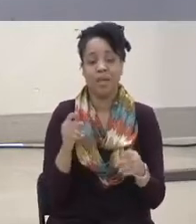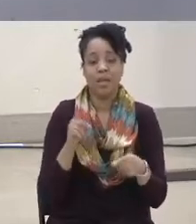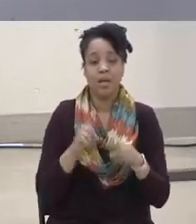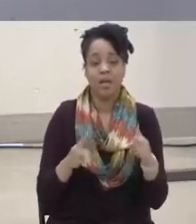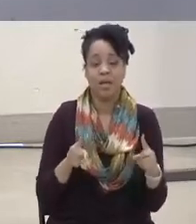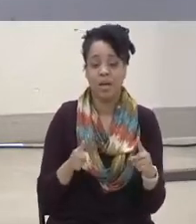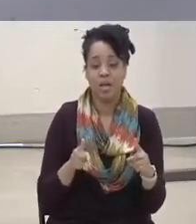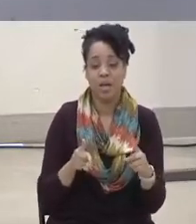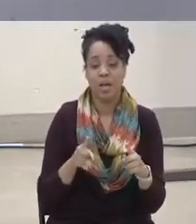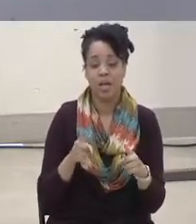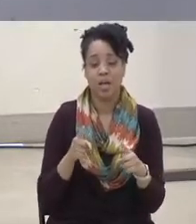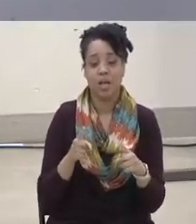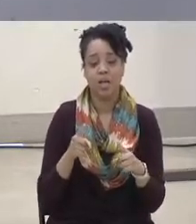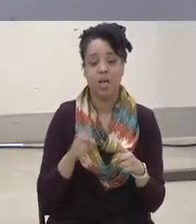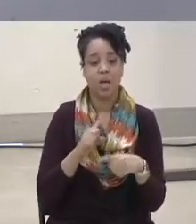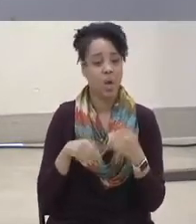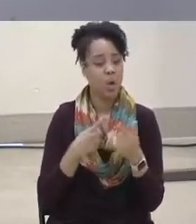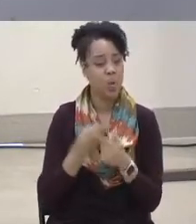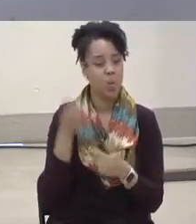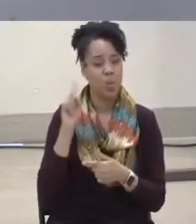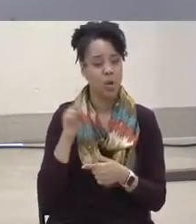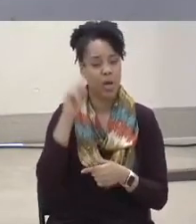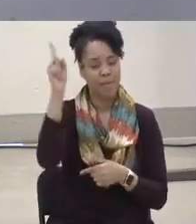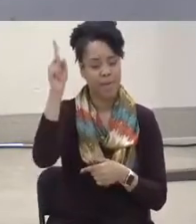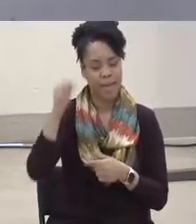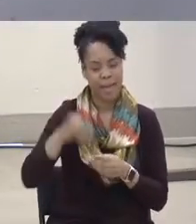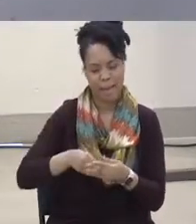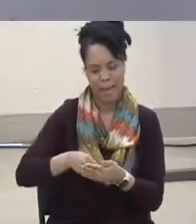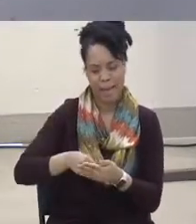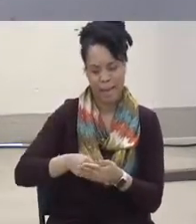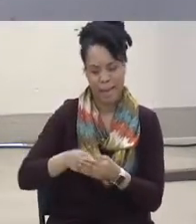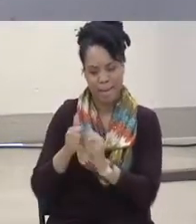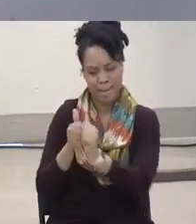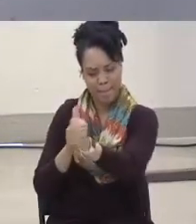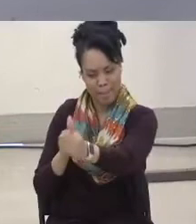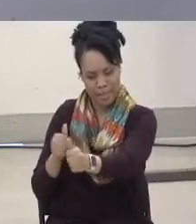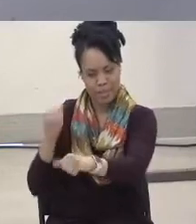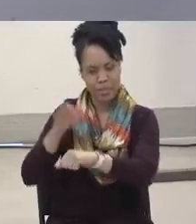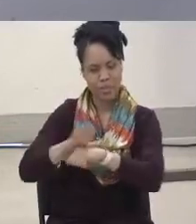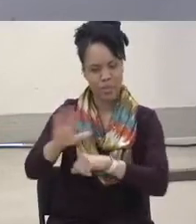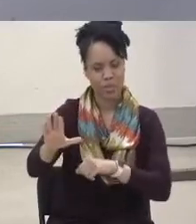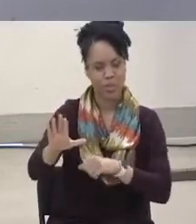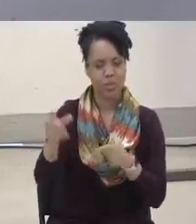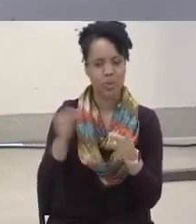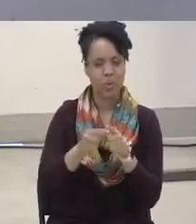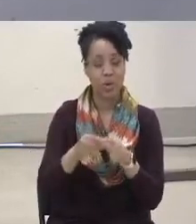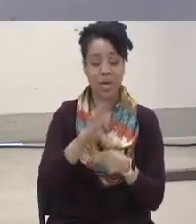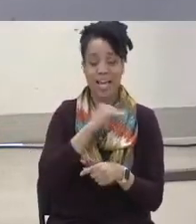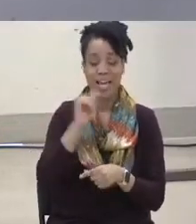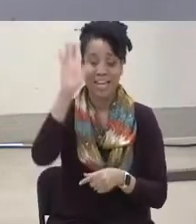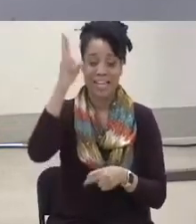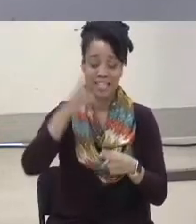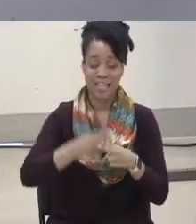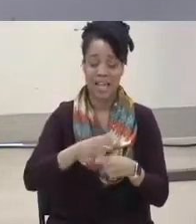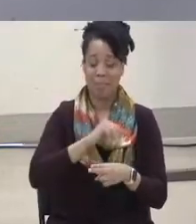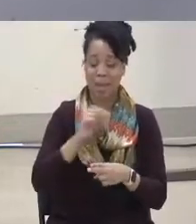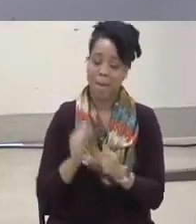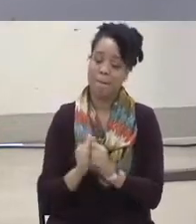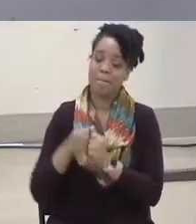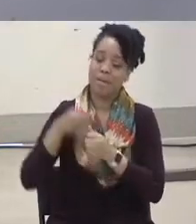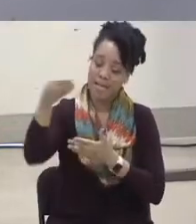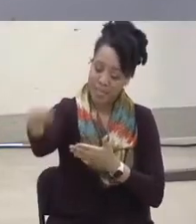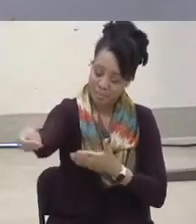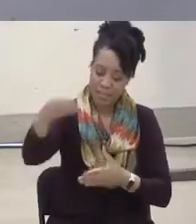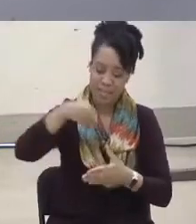passed on his word Pero cuando él pasa su palabra and his name, y su nombre, he passes it in the language of the